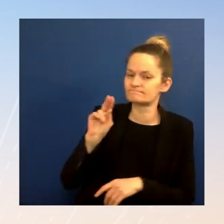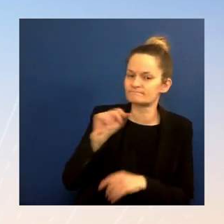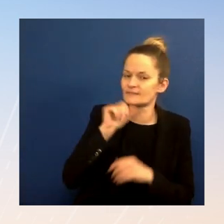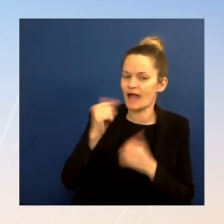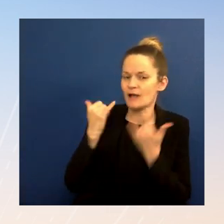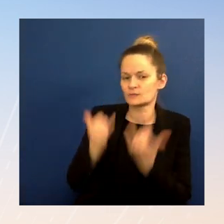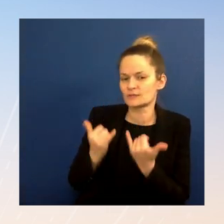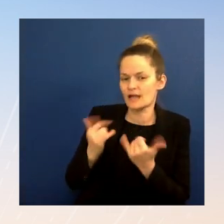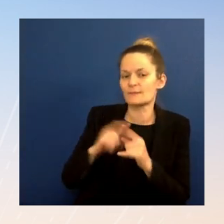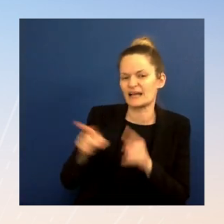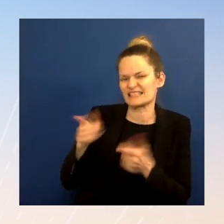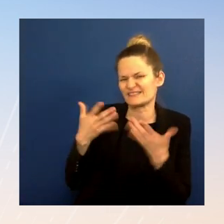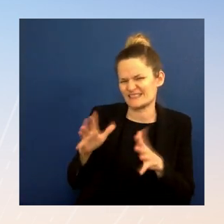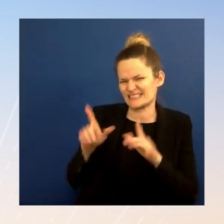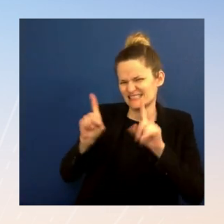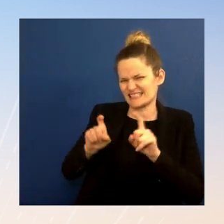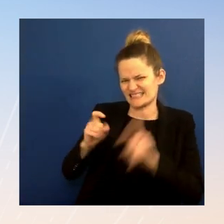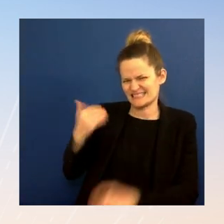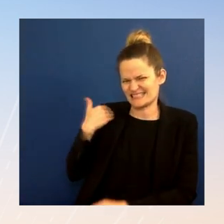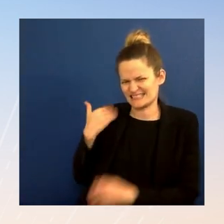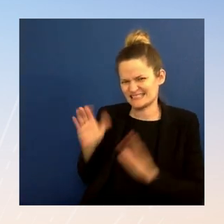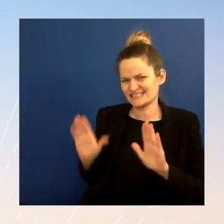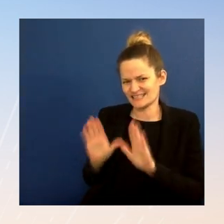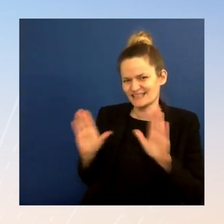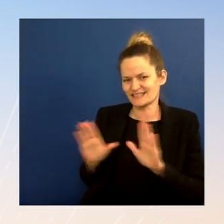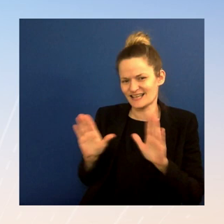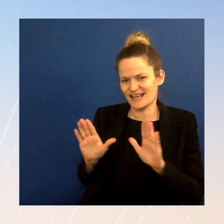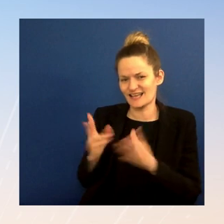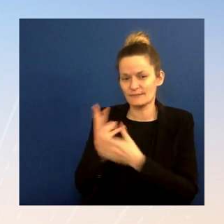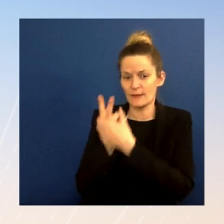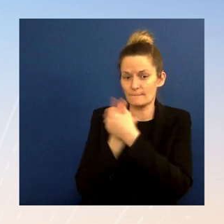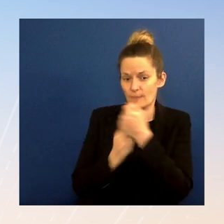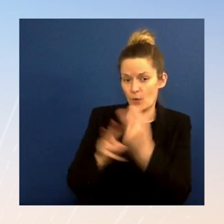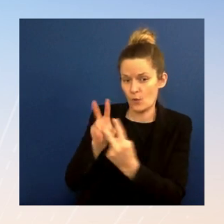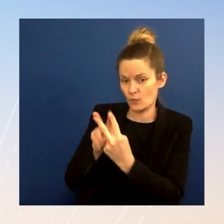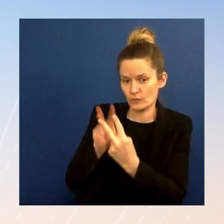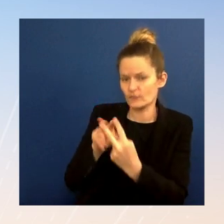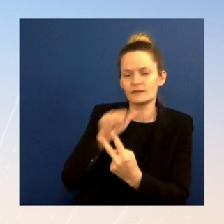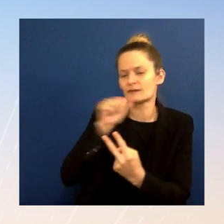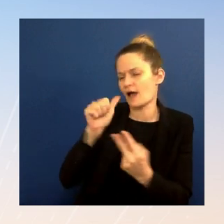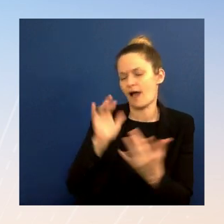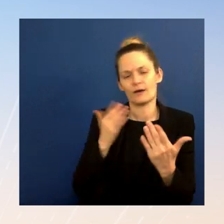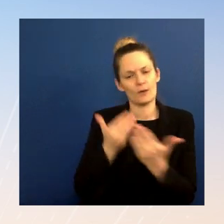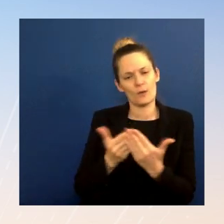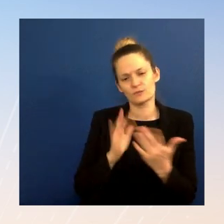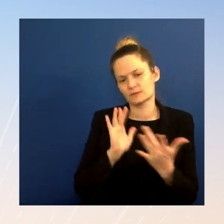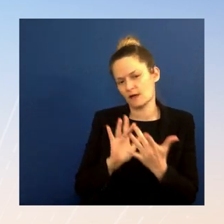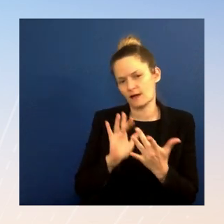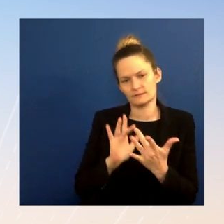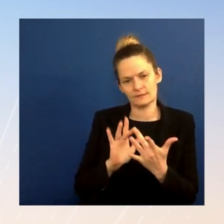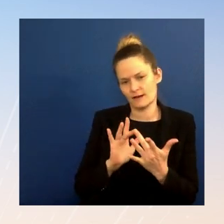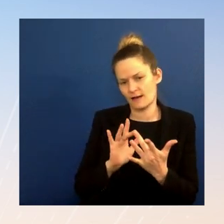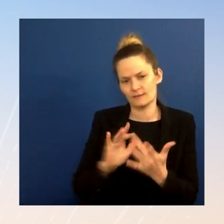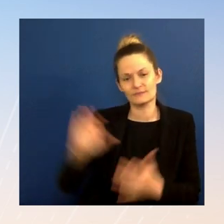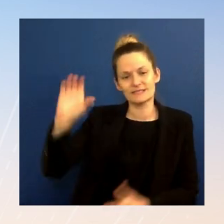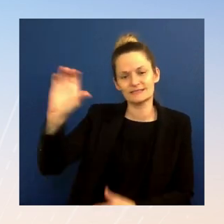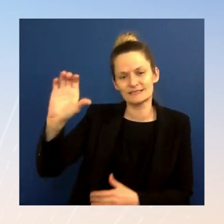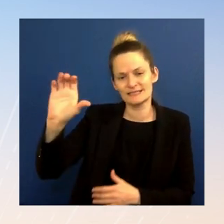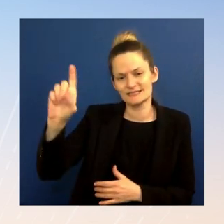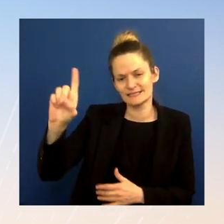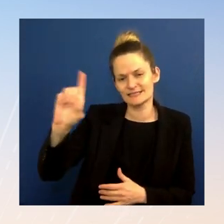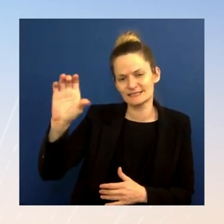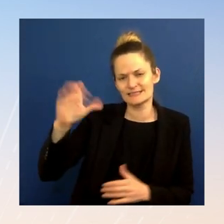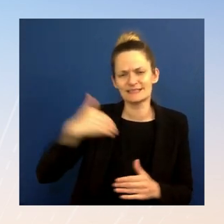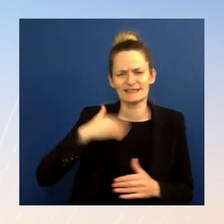contacts. The doctors at the CDC determine what close contacts look like, and that a close contact is someone who was less than 6 feet